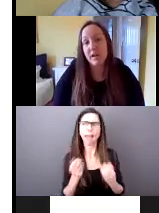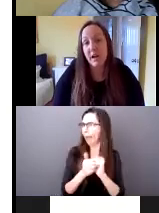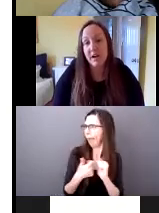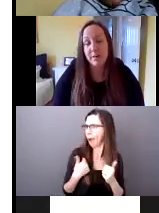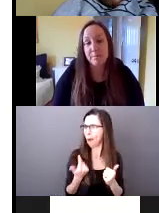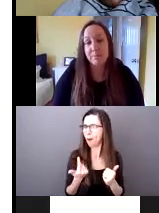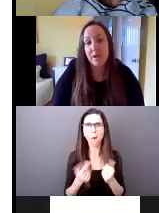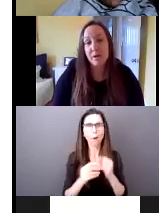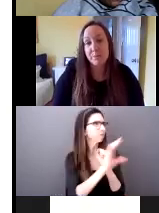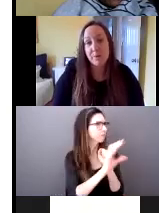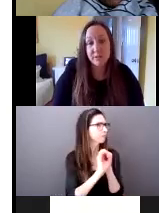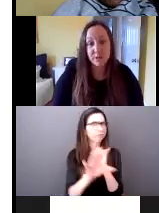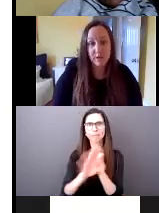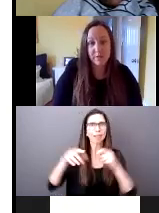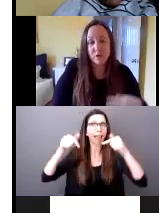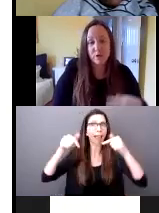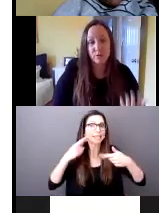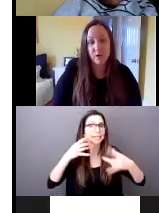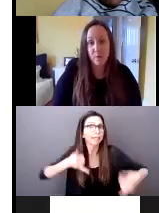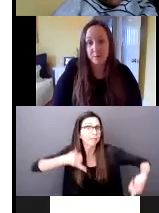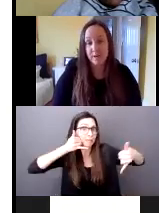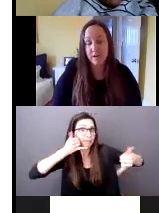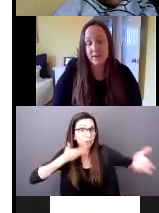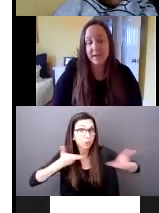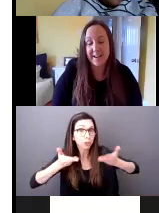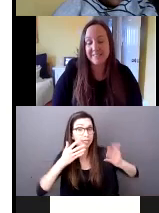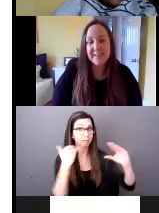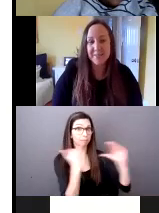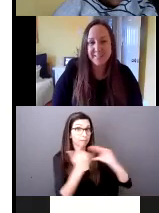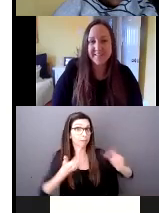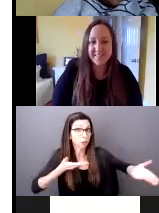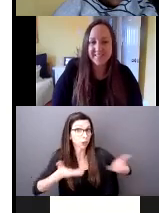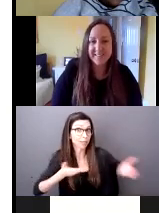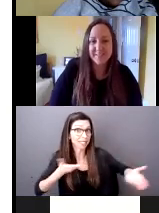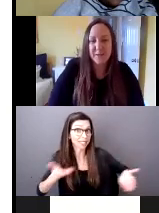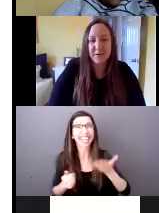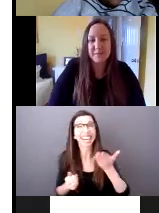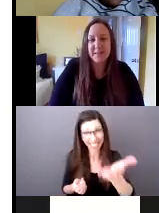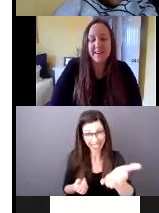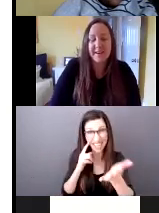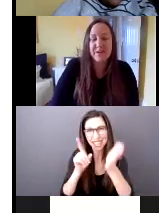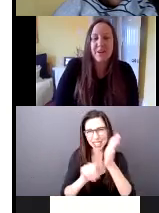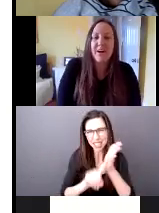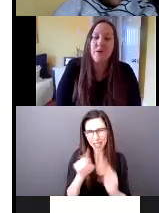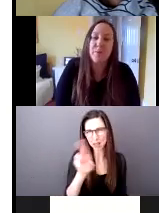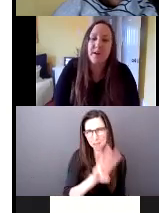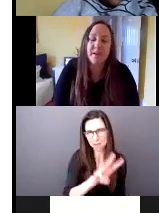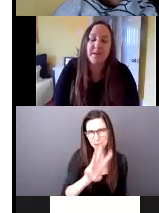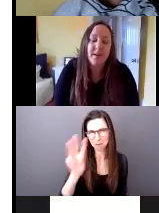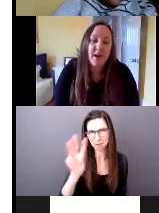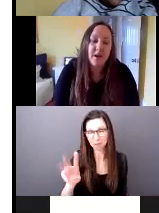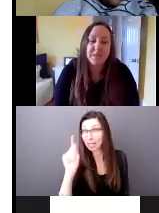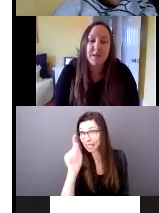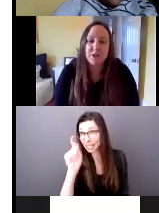helpline, please know that if you go to our website, again, everything lives on our website, under our